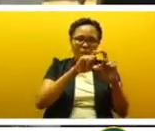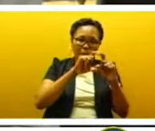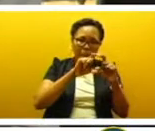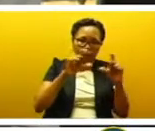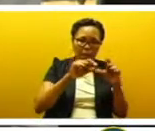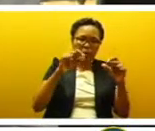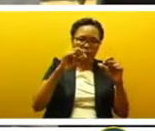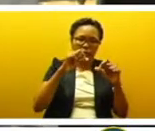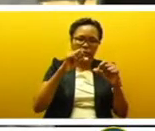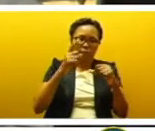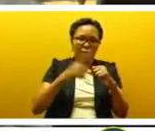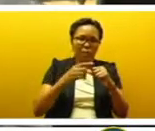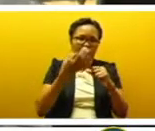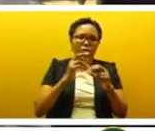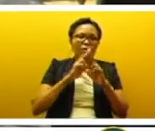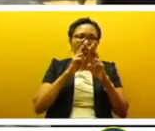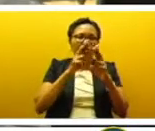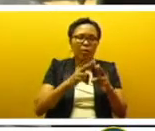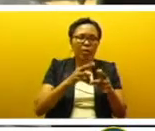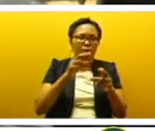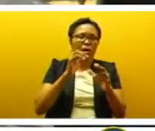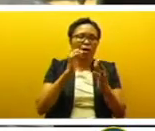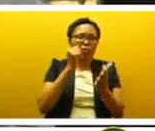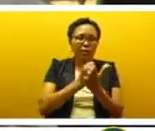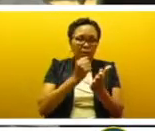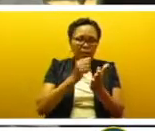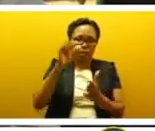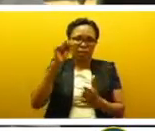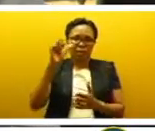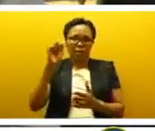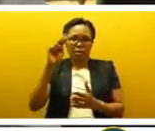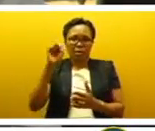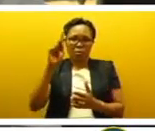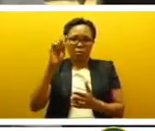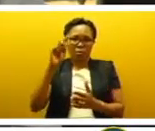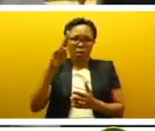affidavit, Mr. Sunkuli, using the same number of voters,